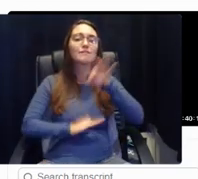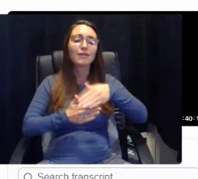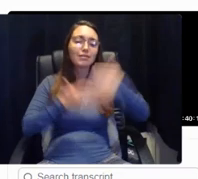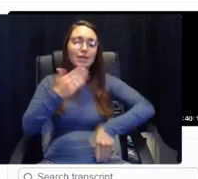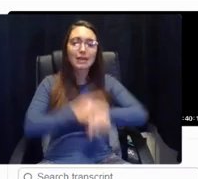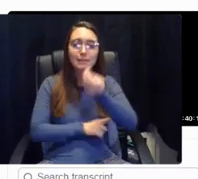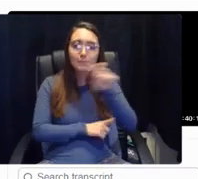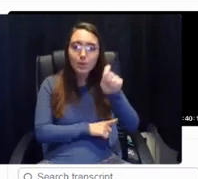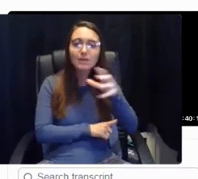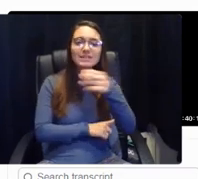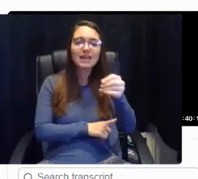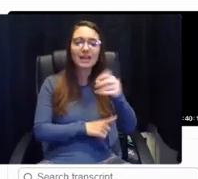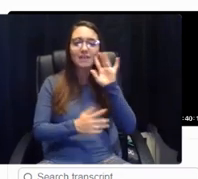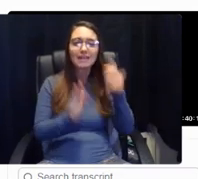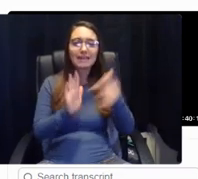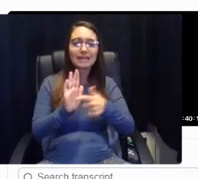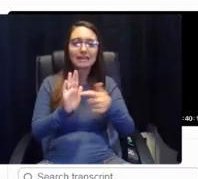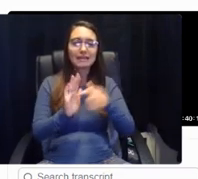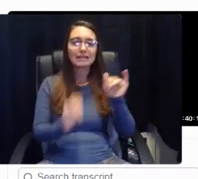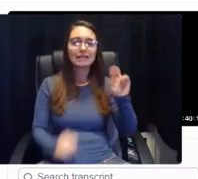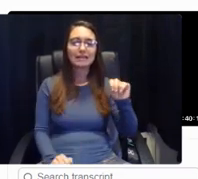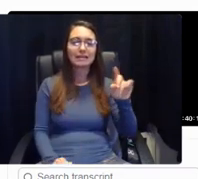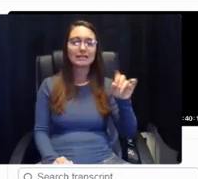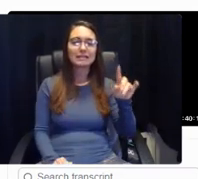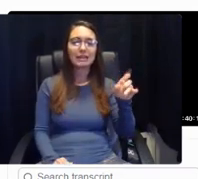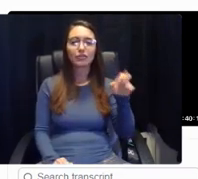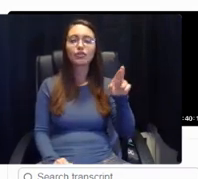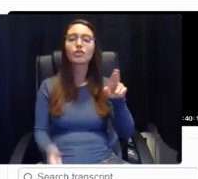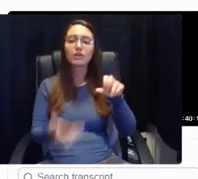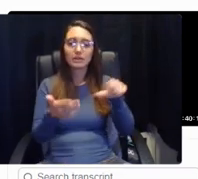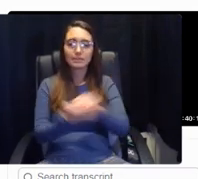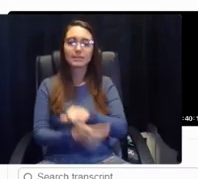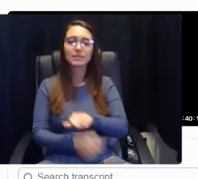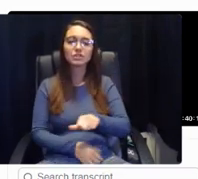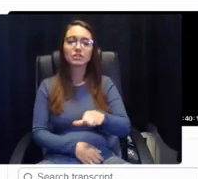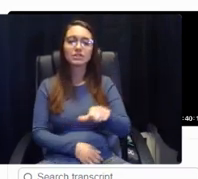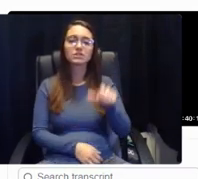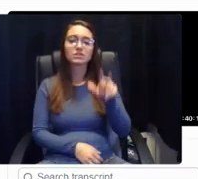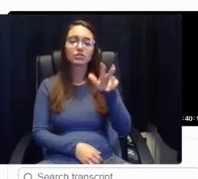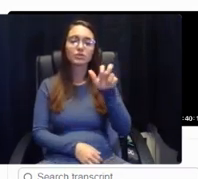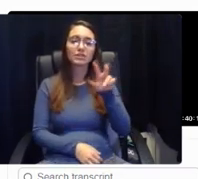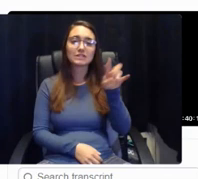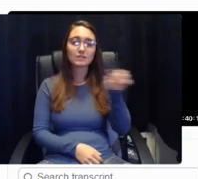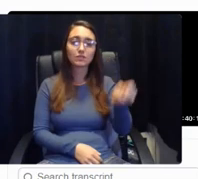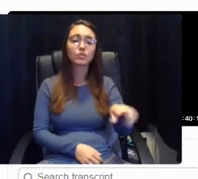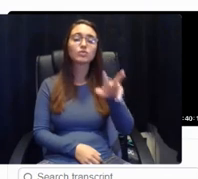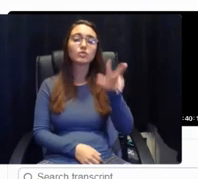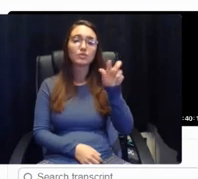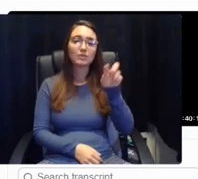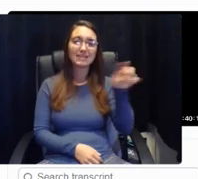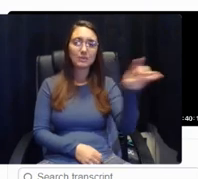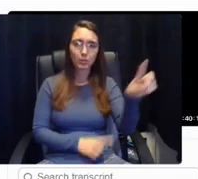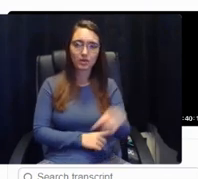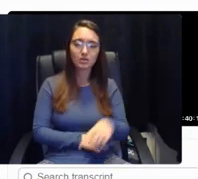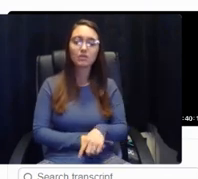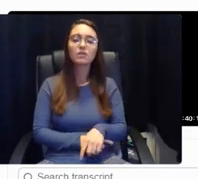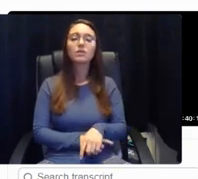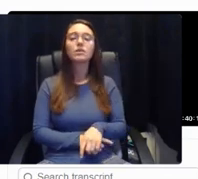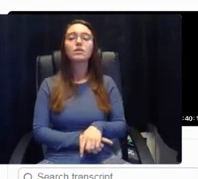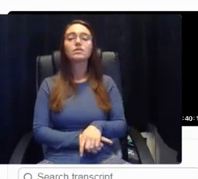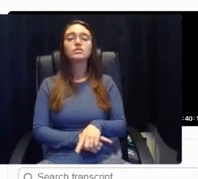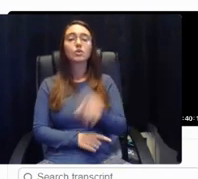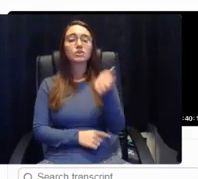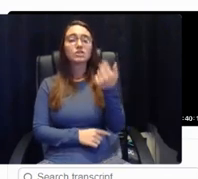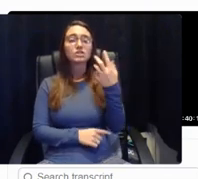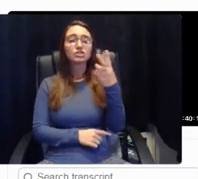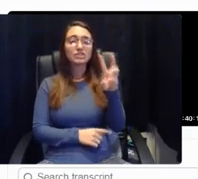in page 374 to 381. So by leaving the scope of chapter 16, I hope this is